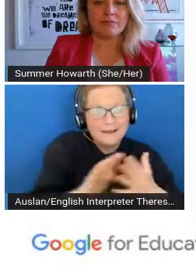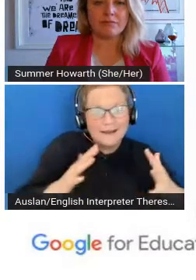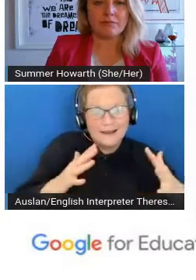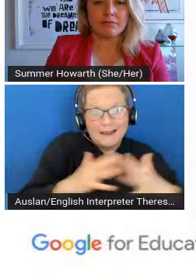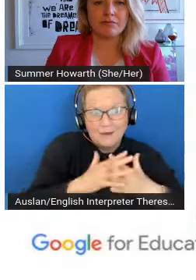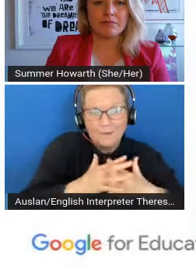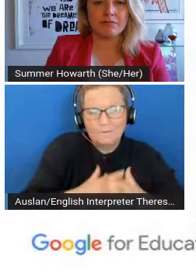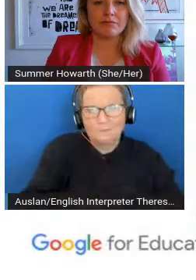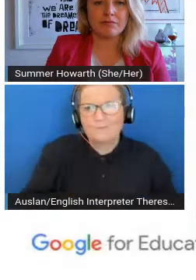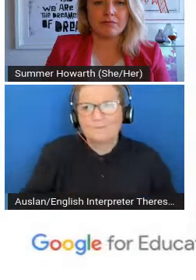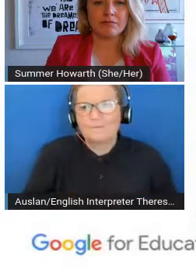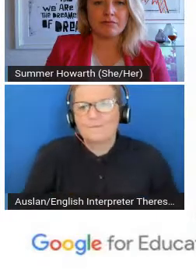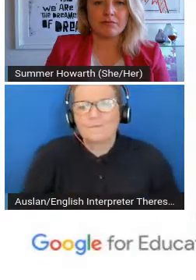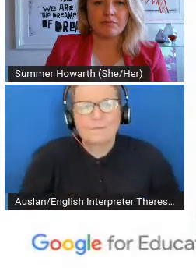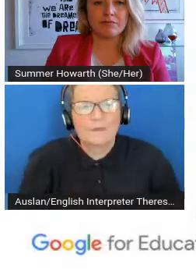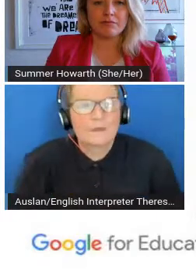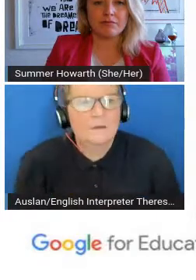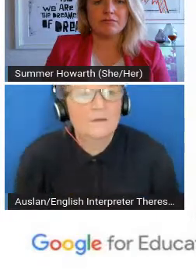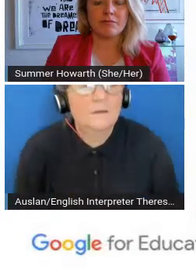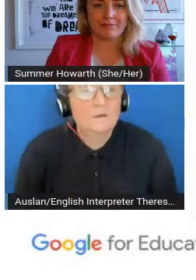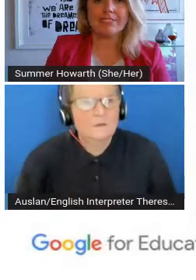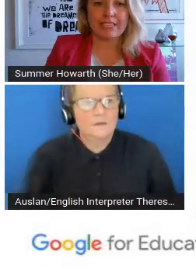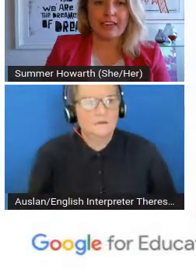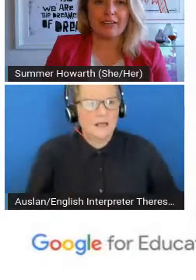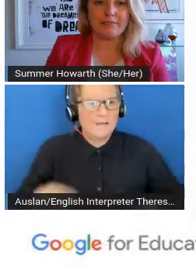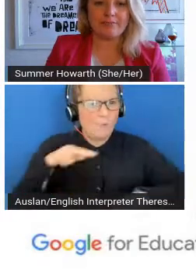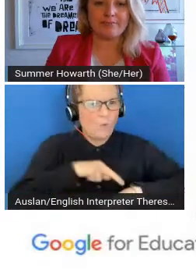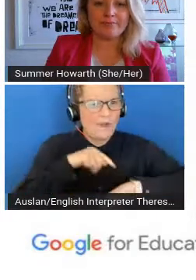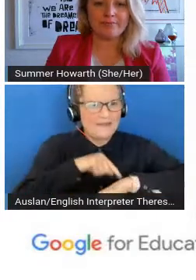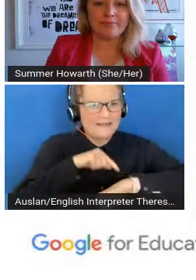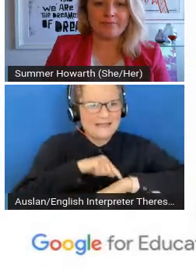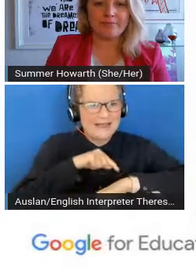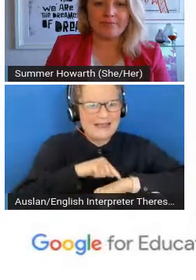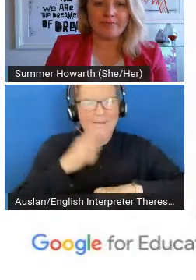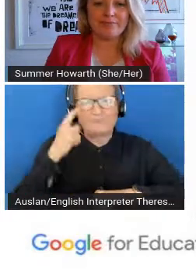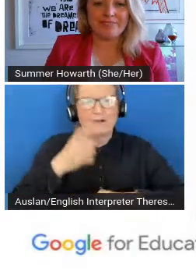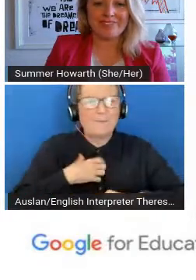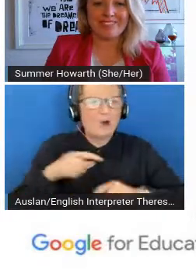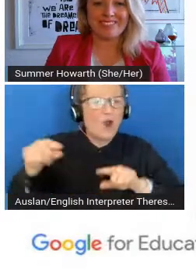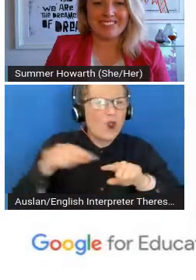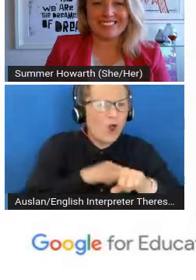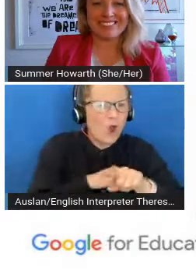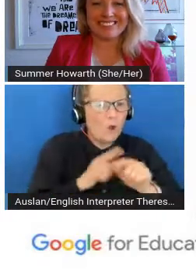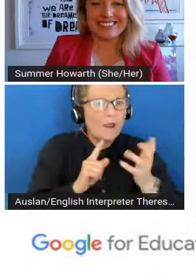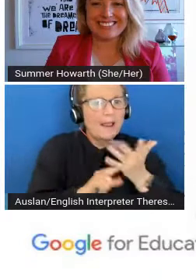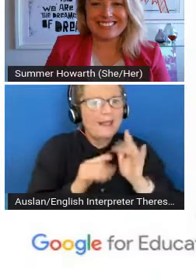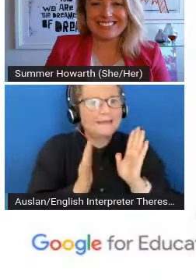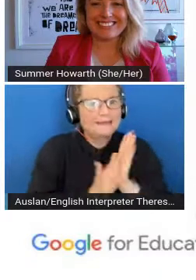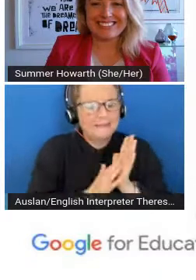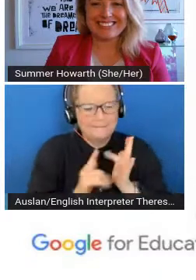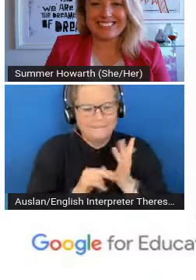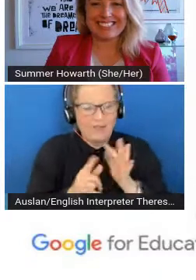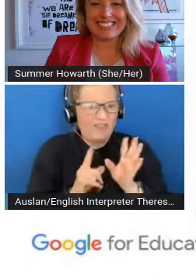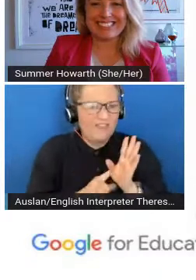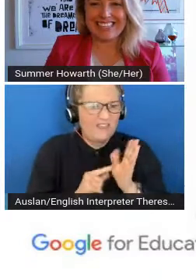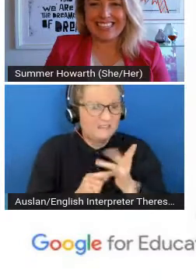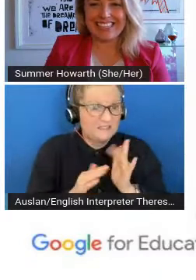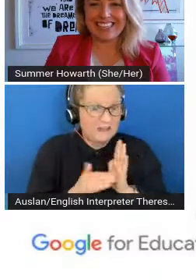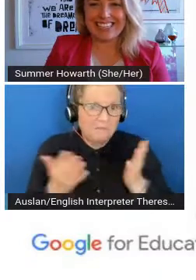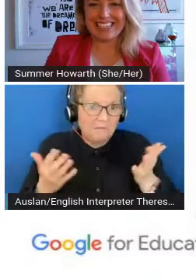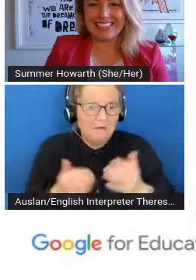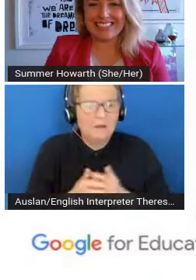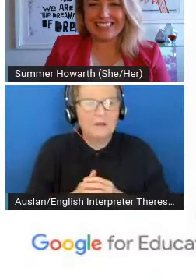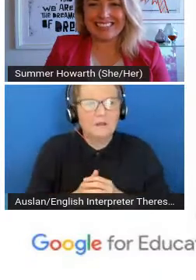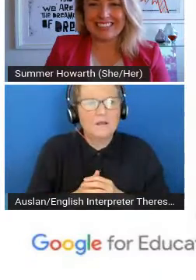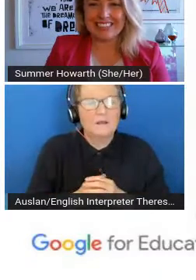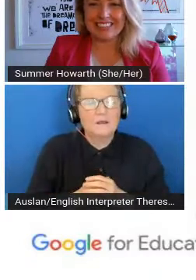And then I'm just checking the time here somewhere. I'm trying to go slow, as Tim says, or Timothy, whichever one you prefer,